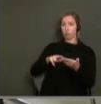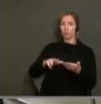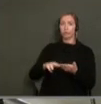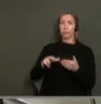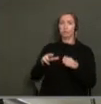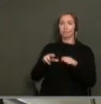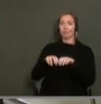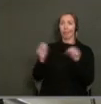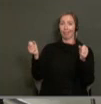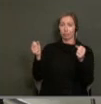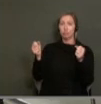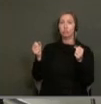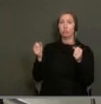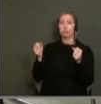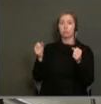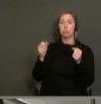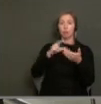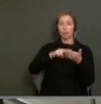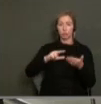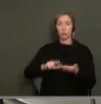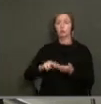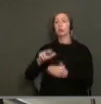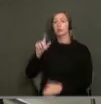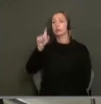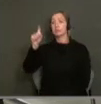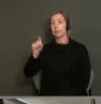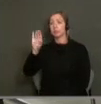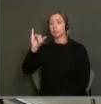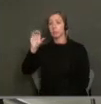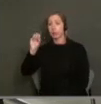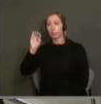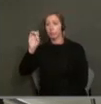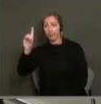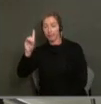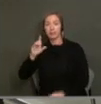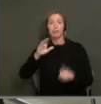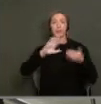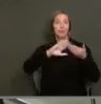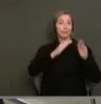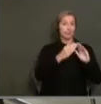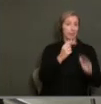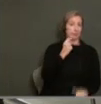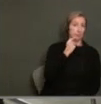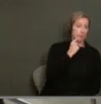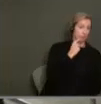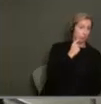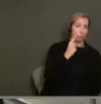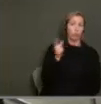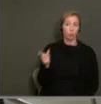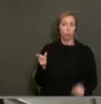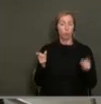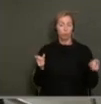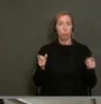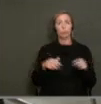the contract between Texas Biomed and the City of San Antonio. We have time for just one more.